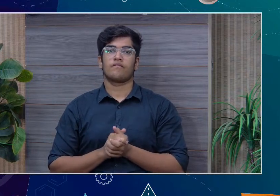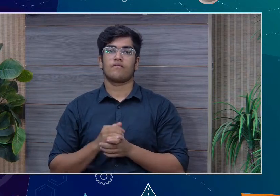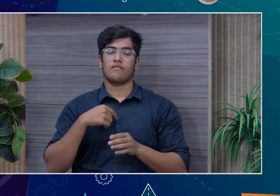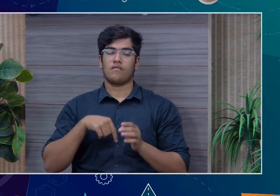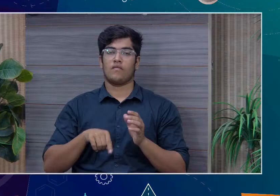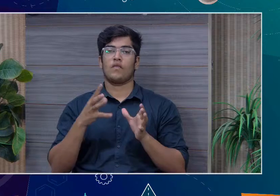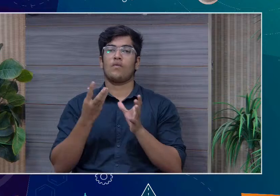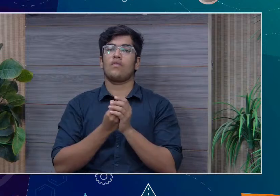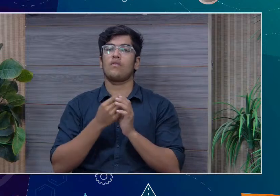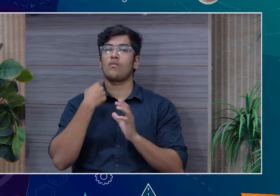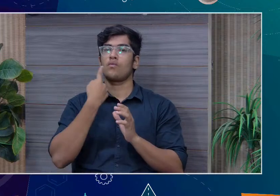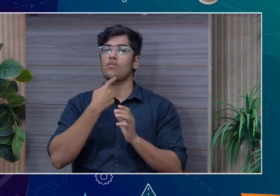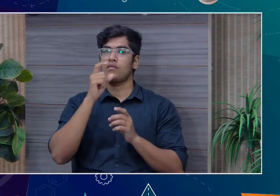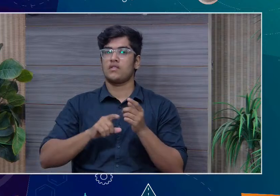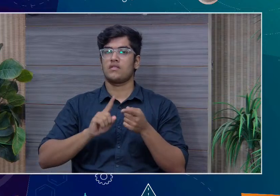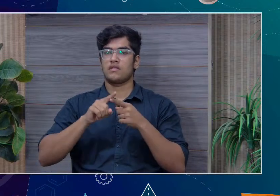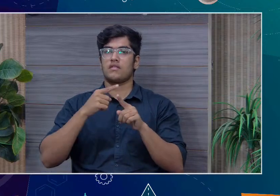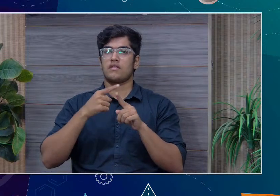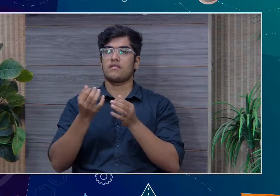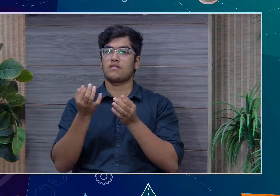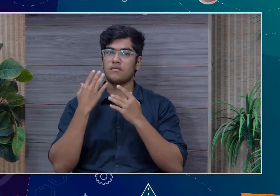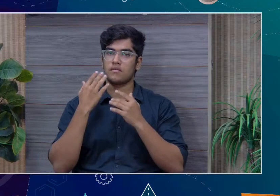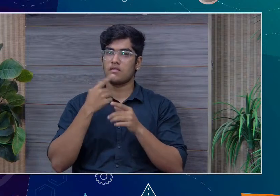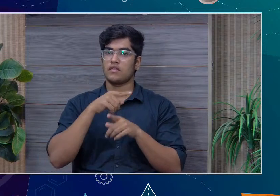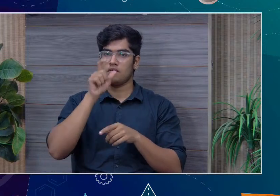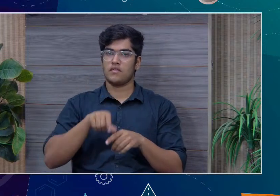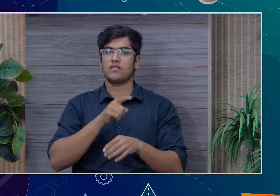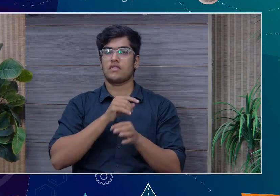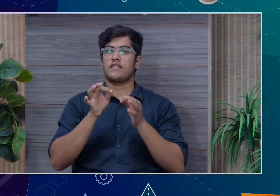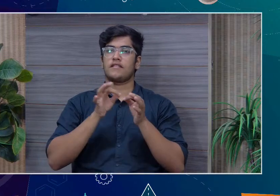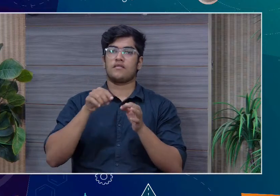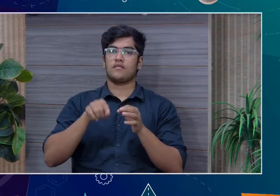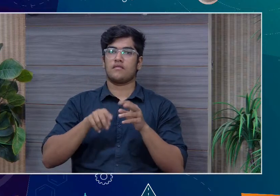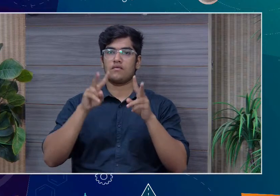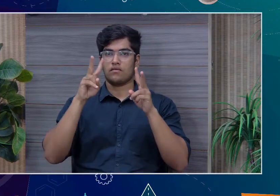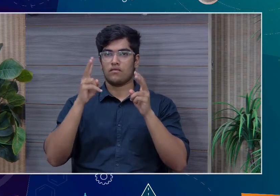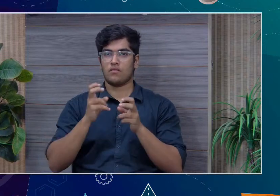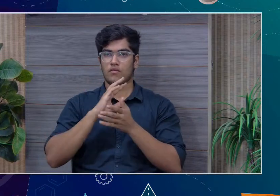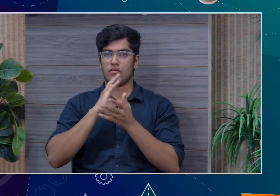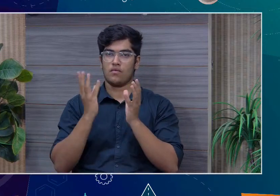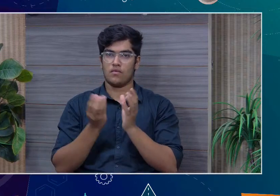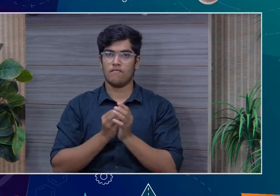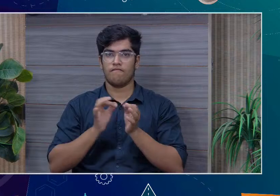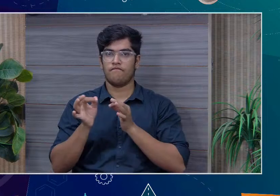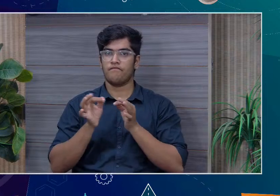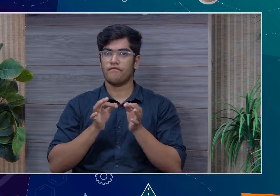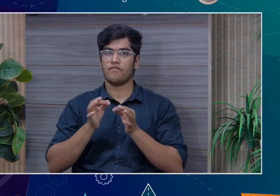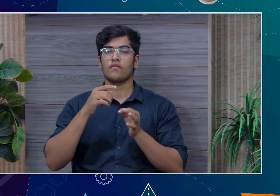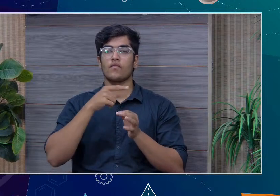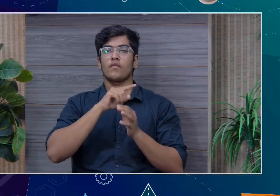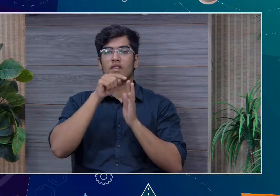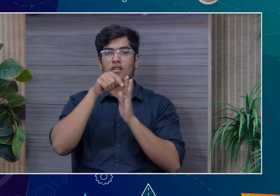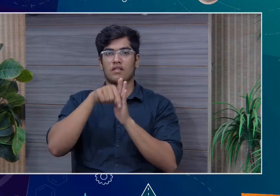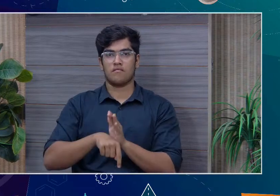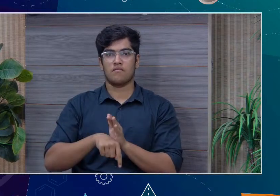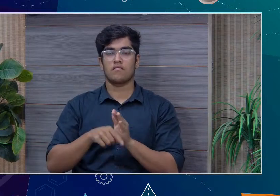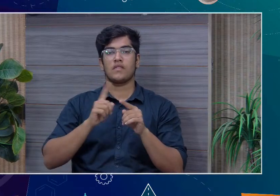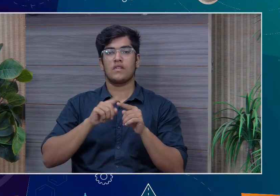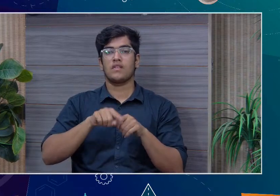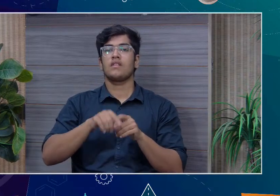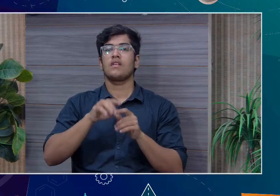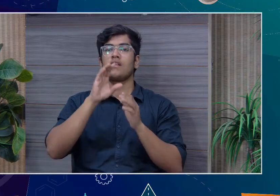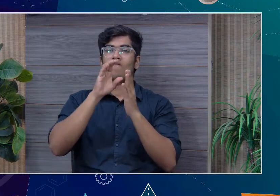also have an expert with us, and he'll be explaining you this chapter in detail. He'll be also reading the